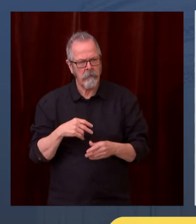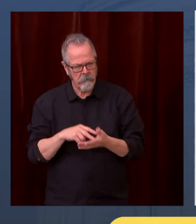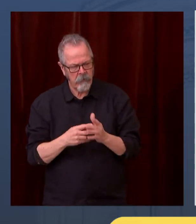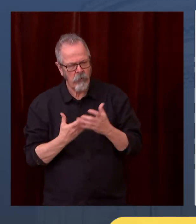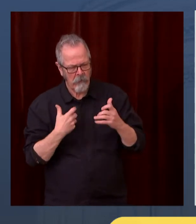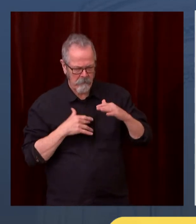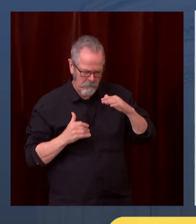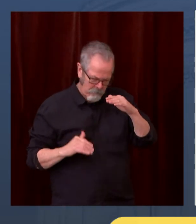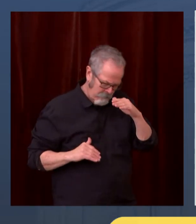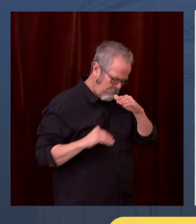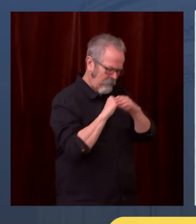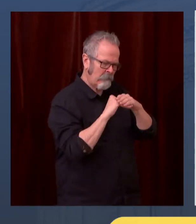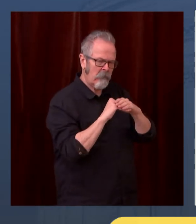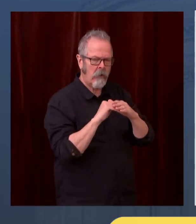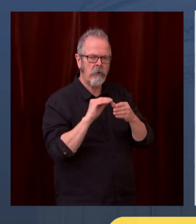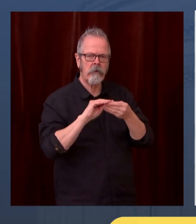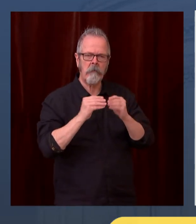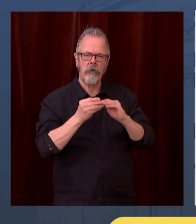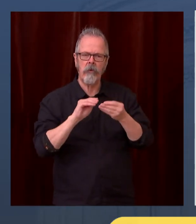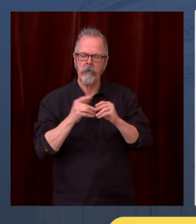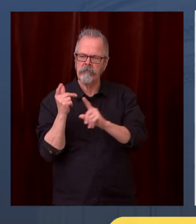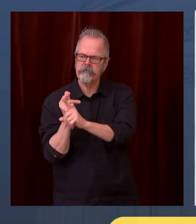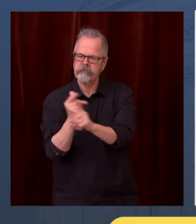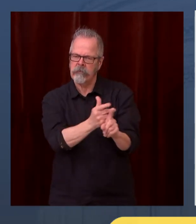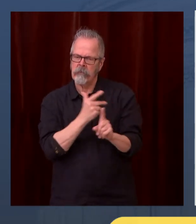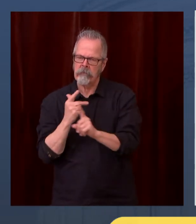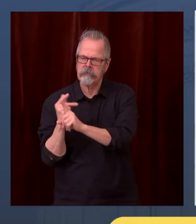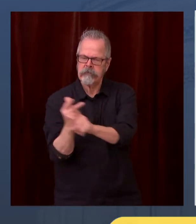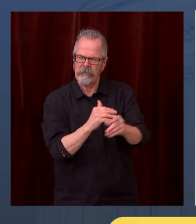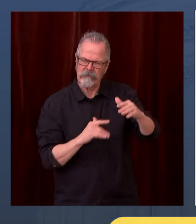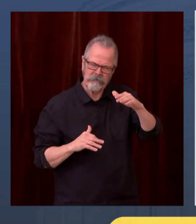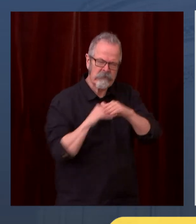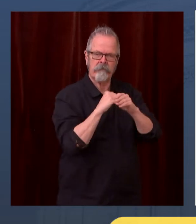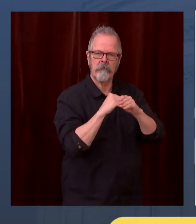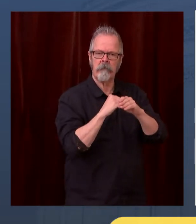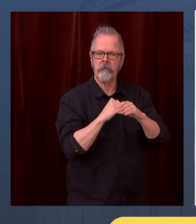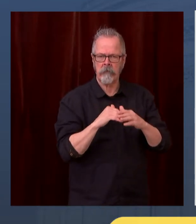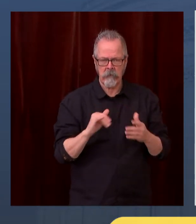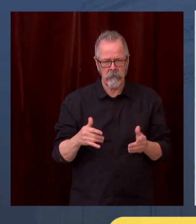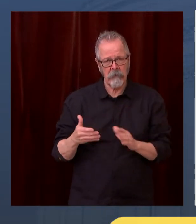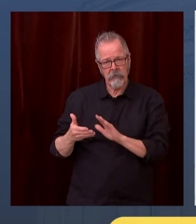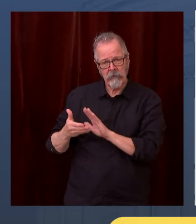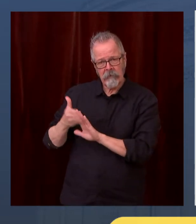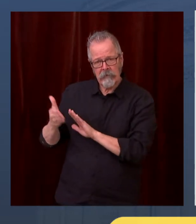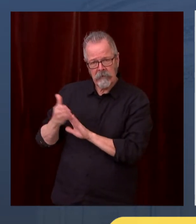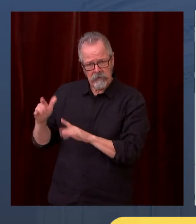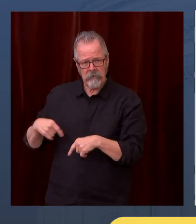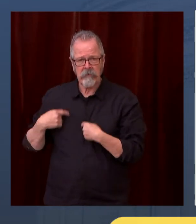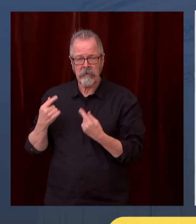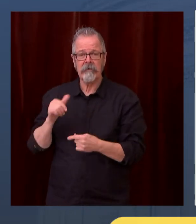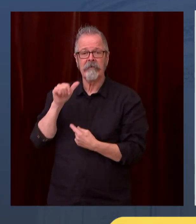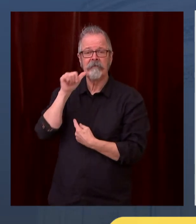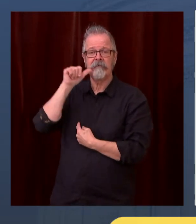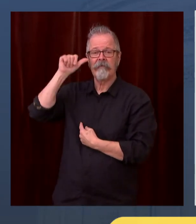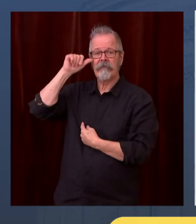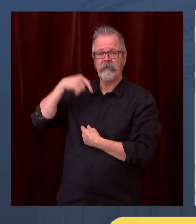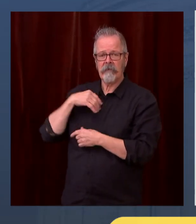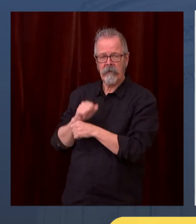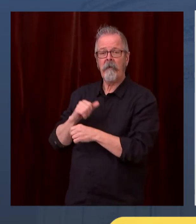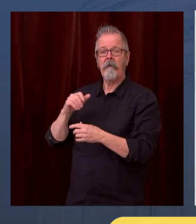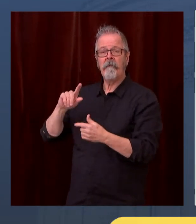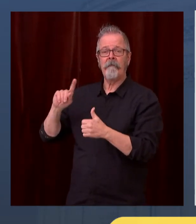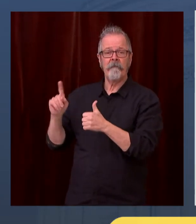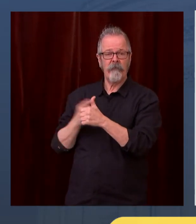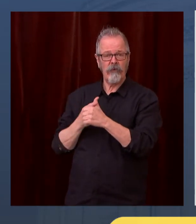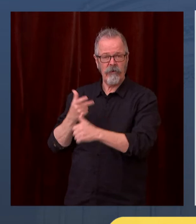of the private sector. Just yesterday, we convened our first vaccine implementation